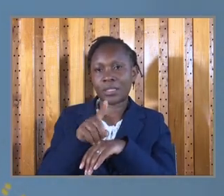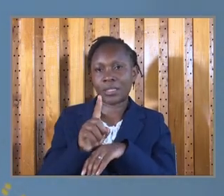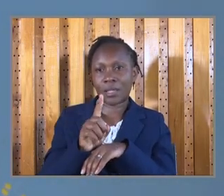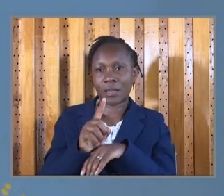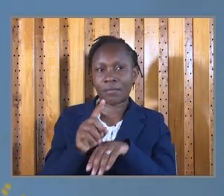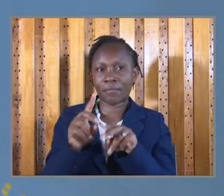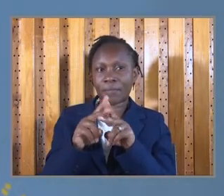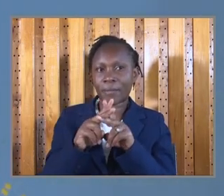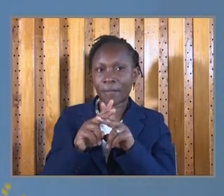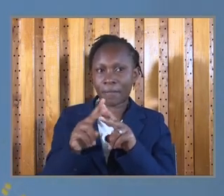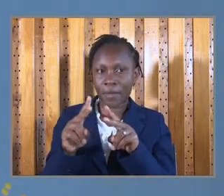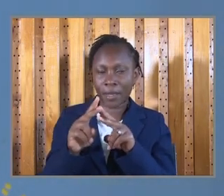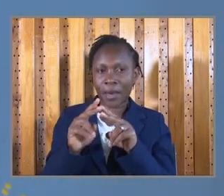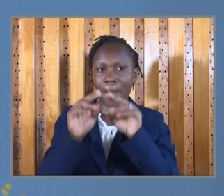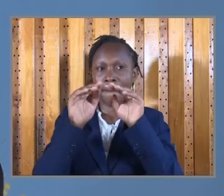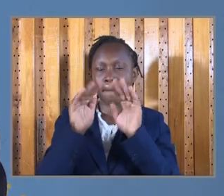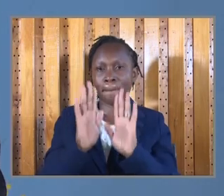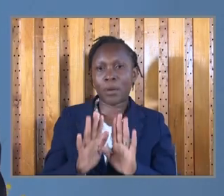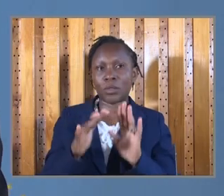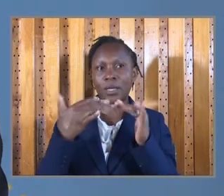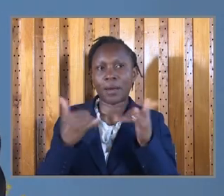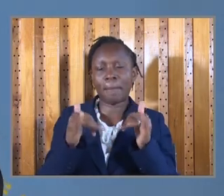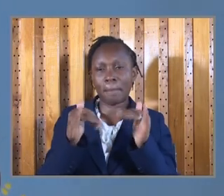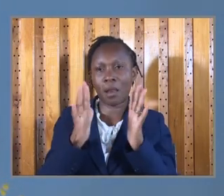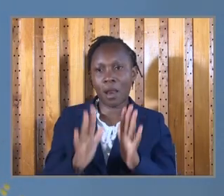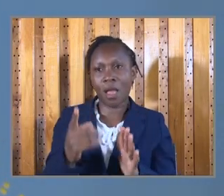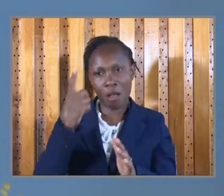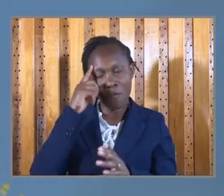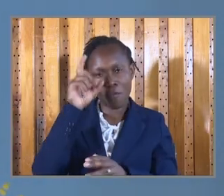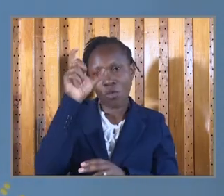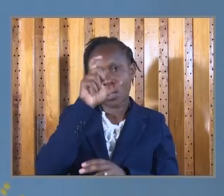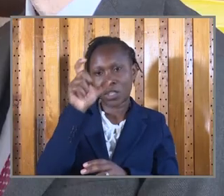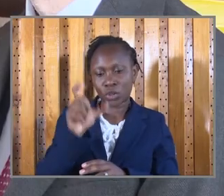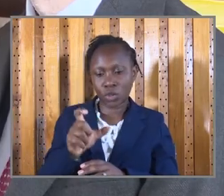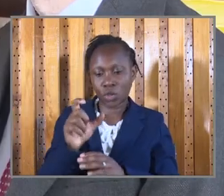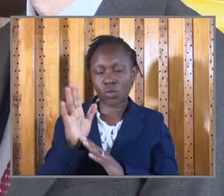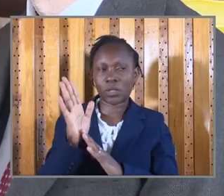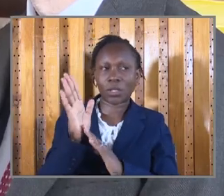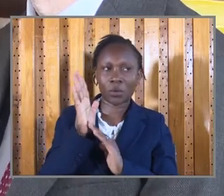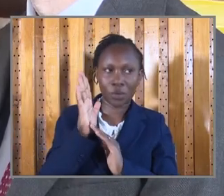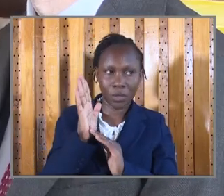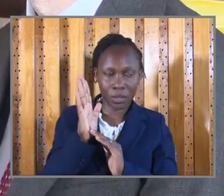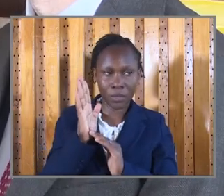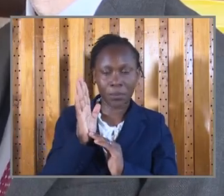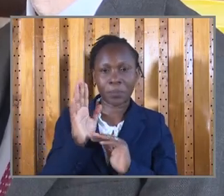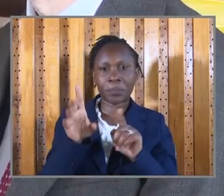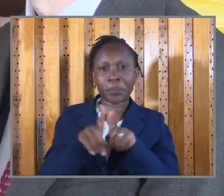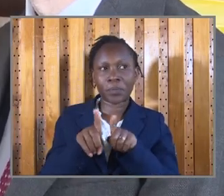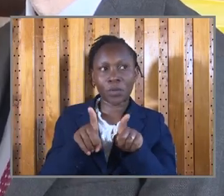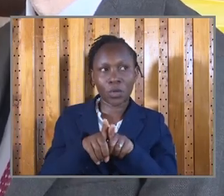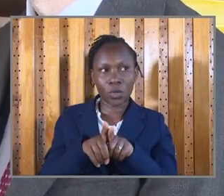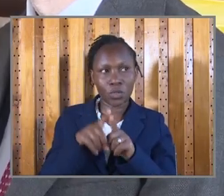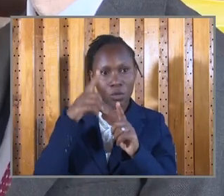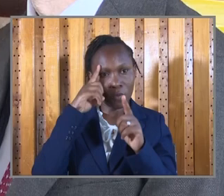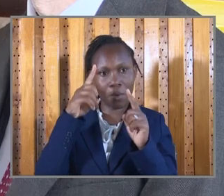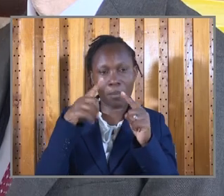crucial player for regional stability, regional security, and of course,